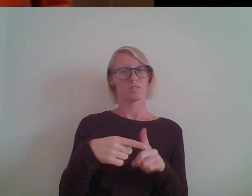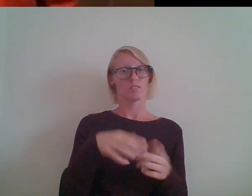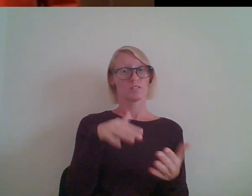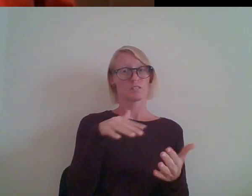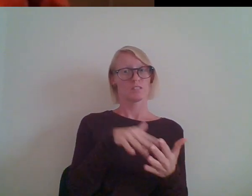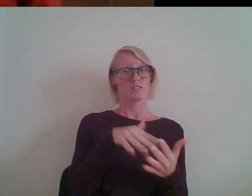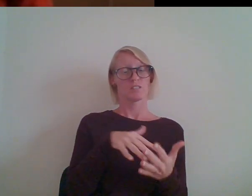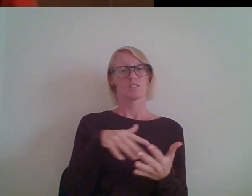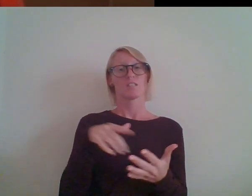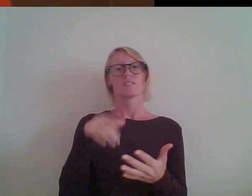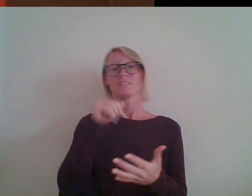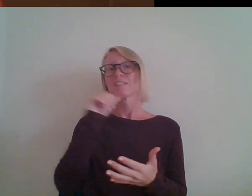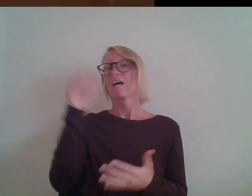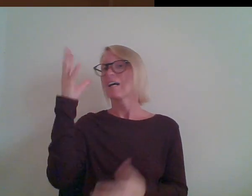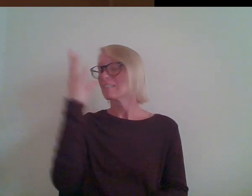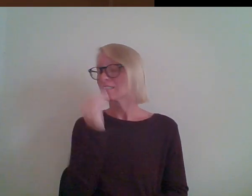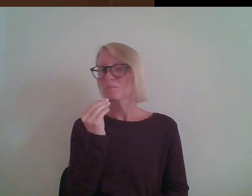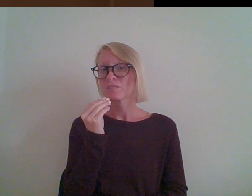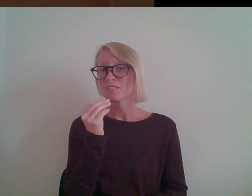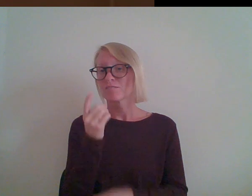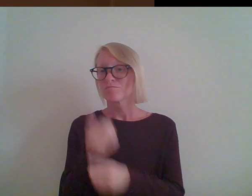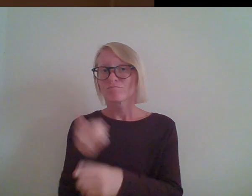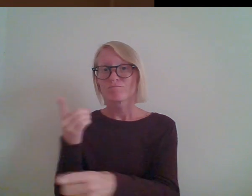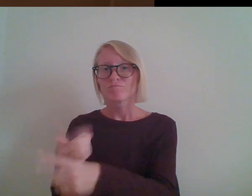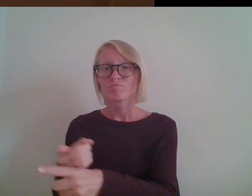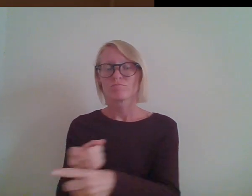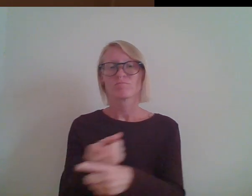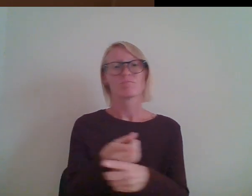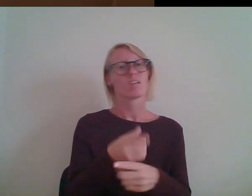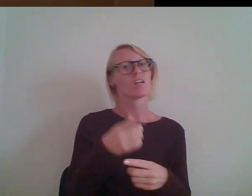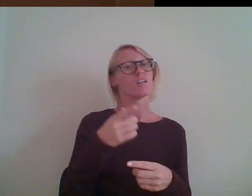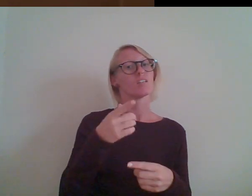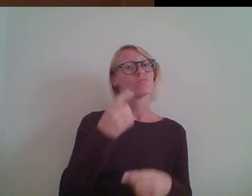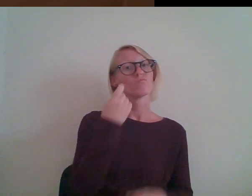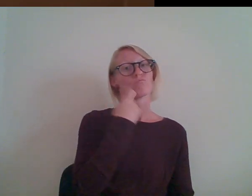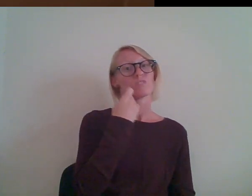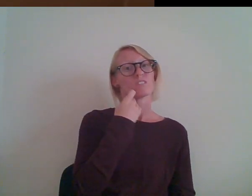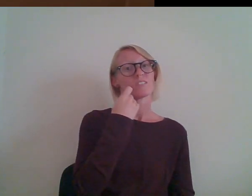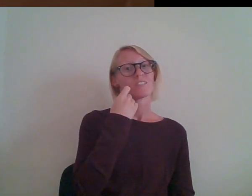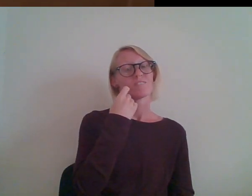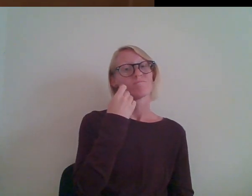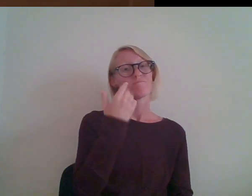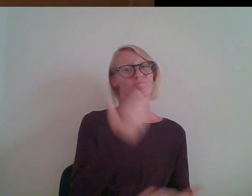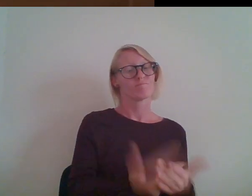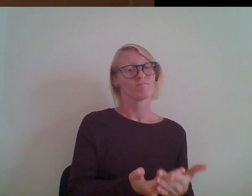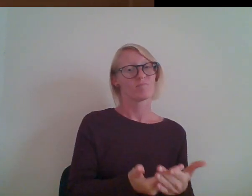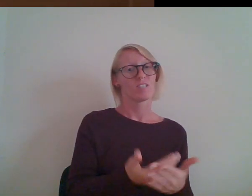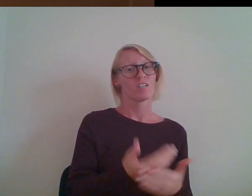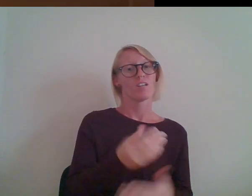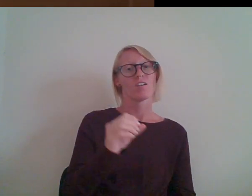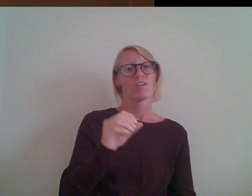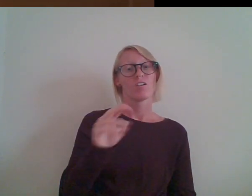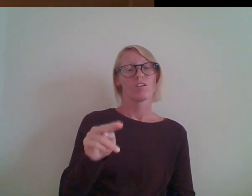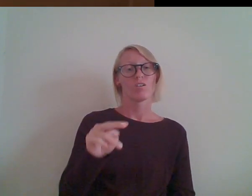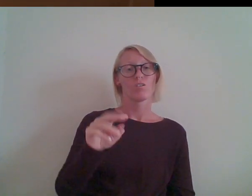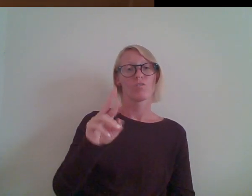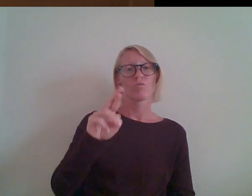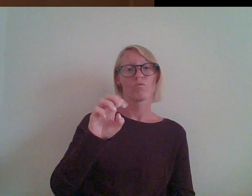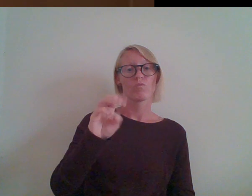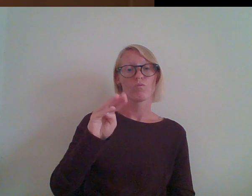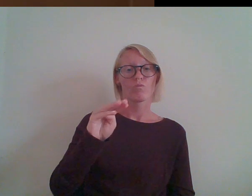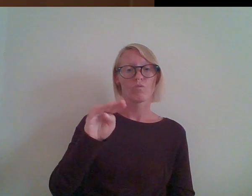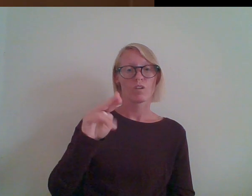adequately. Some of the latest work on REMing, we're not sure exactly how, but there's something going